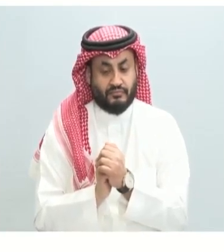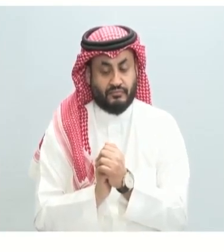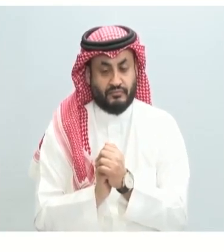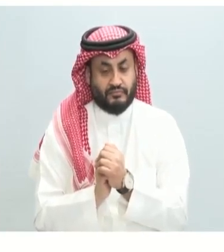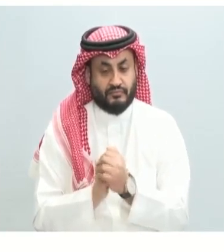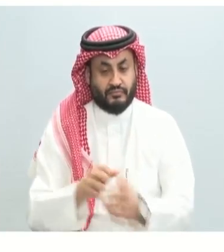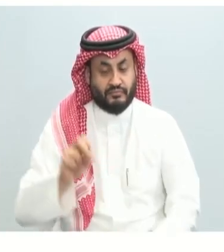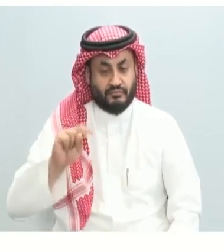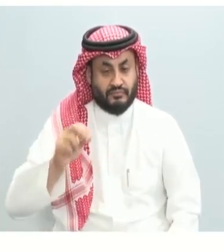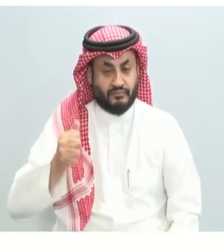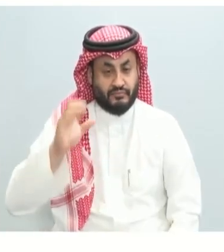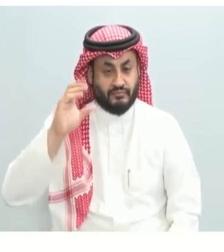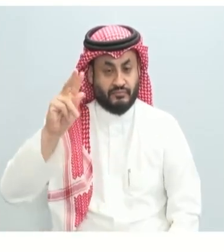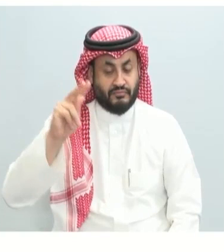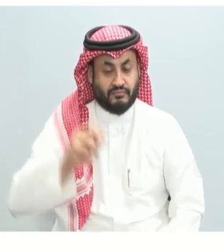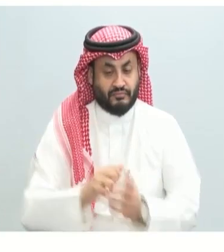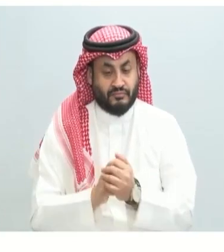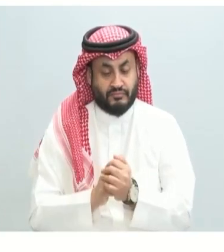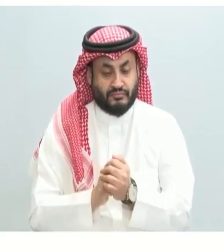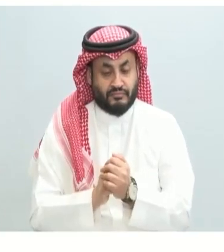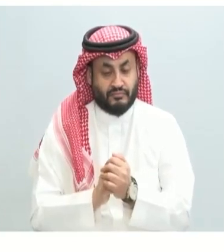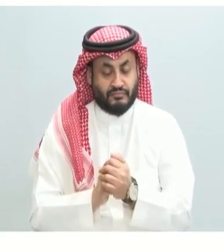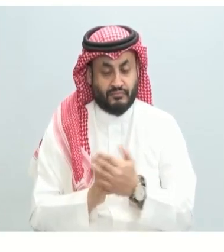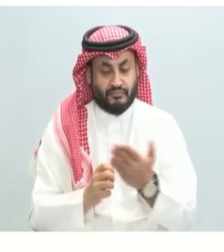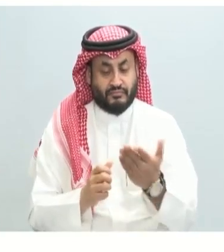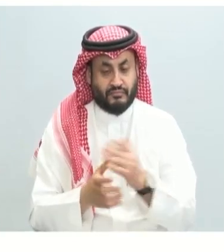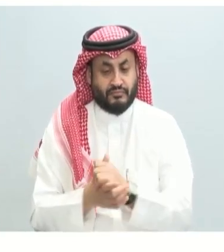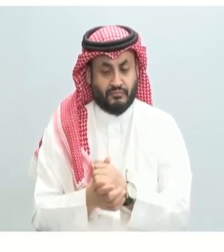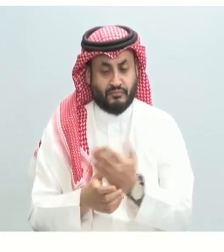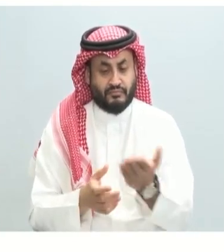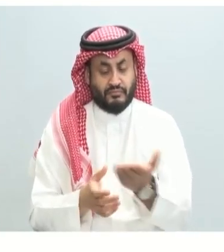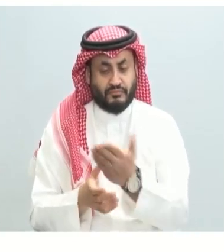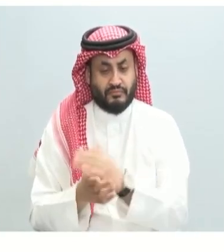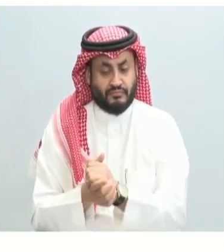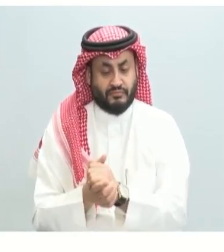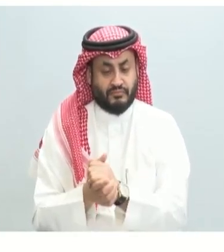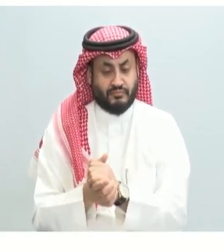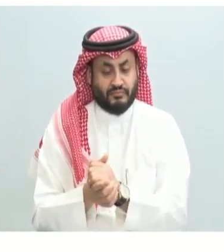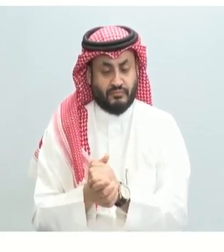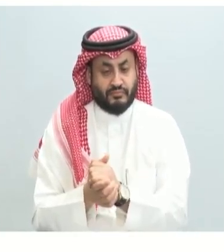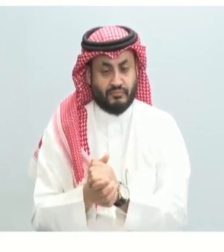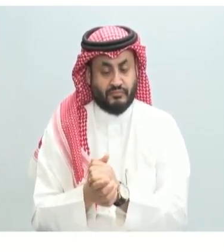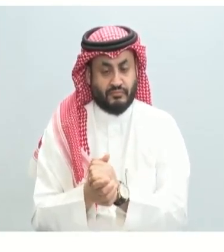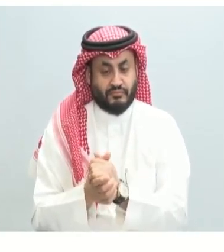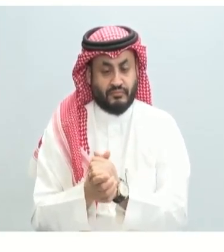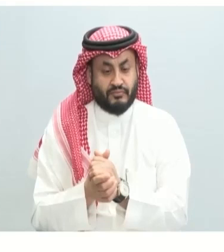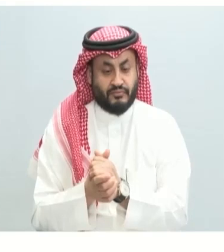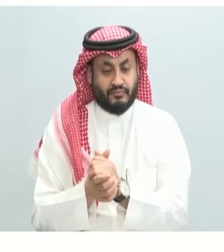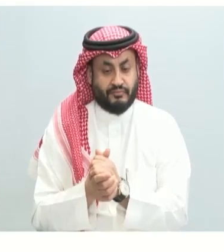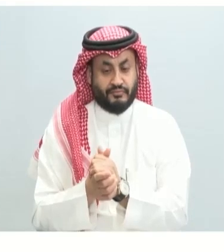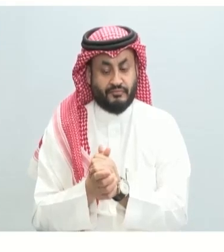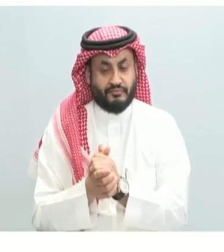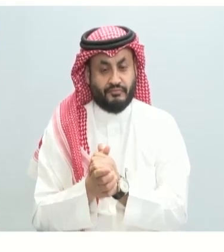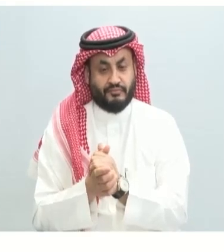word snack. So this is will leave us with the last word and the last picture.